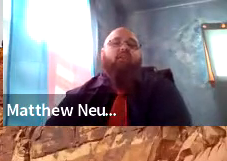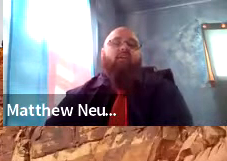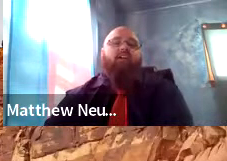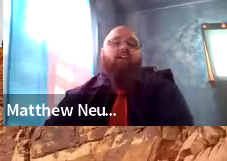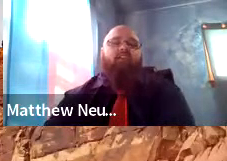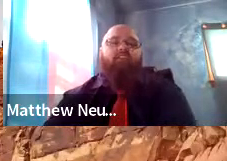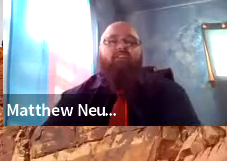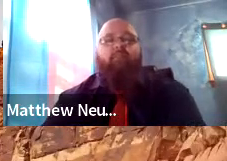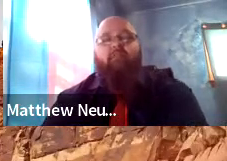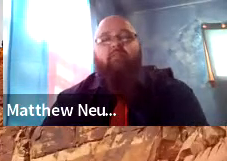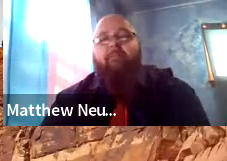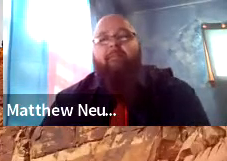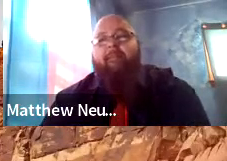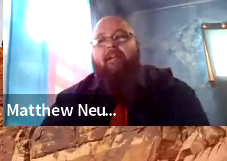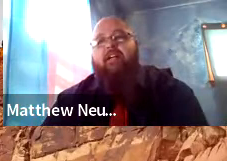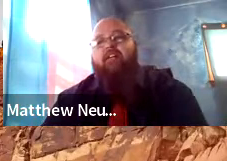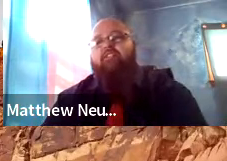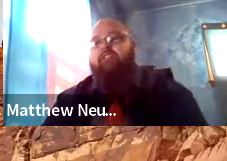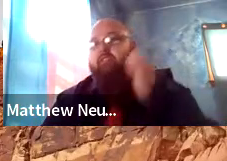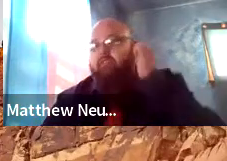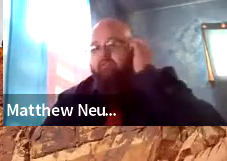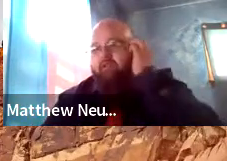So I interviewed some people